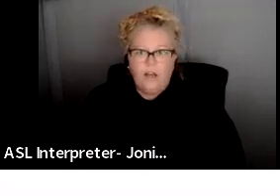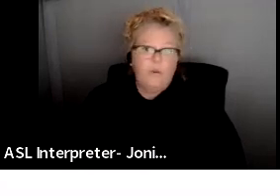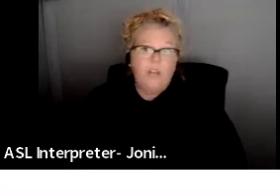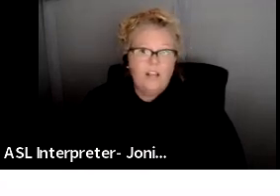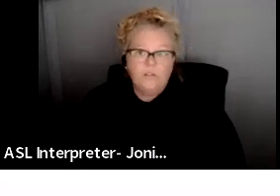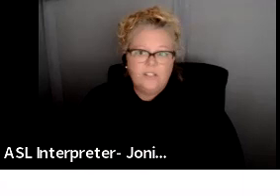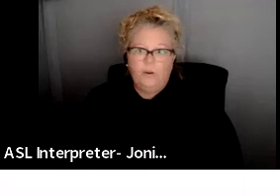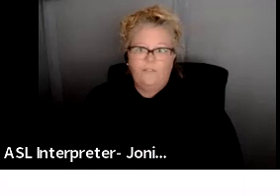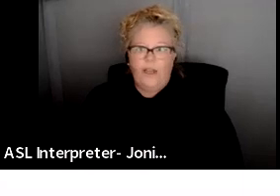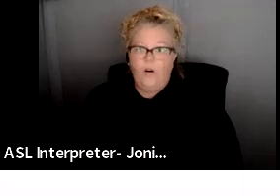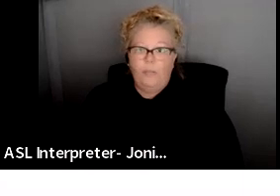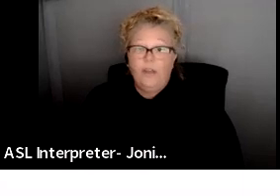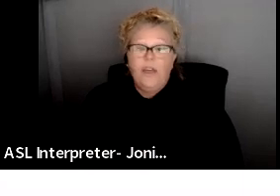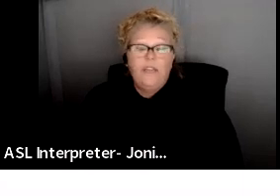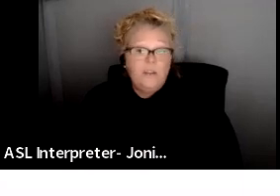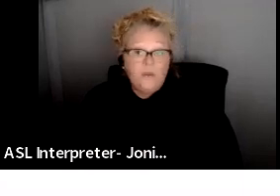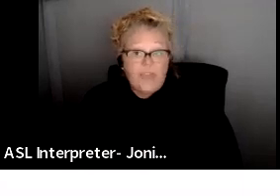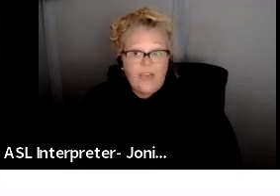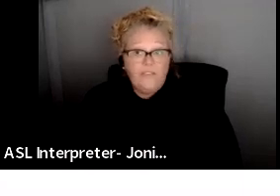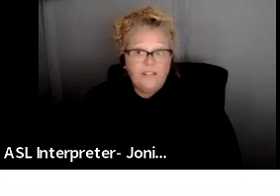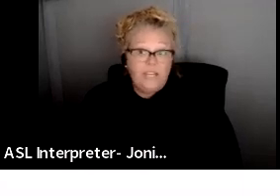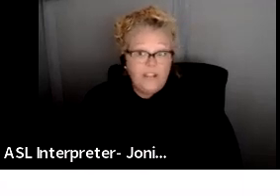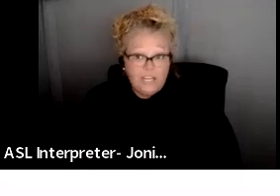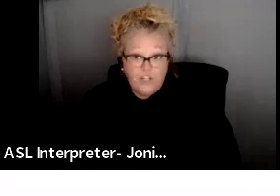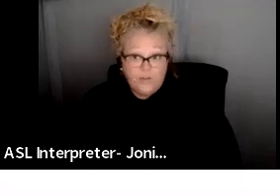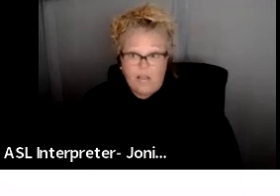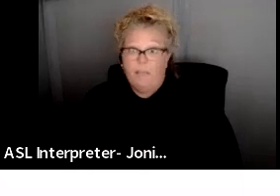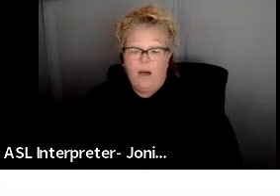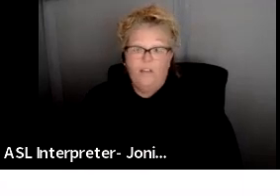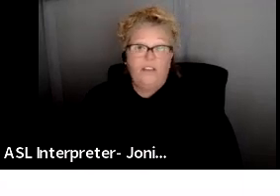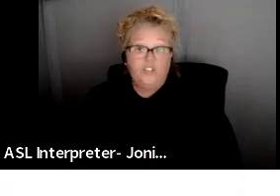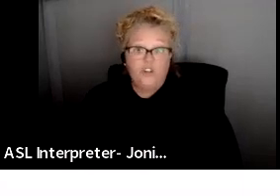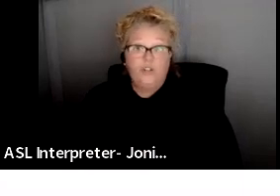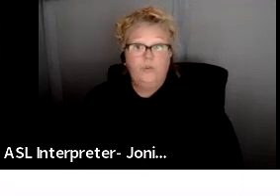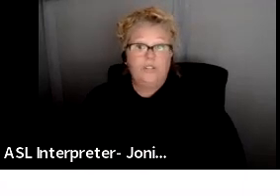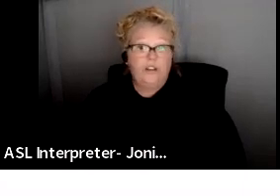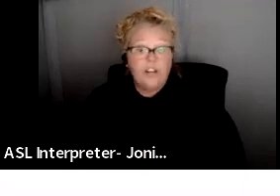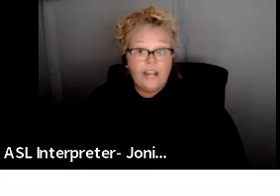to relying on someone for help. Then when they have these hearing issues come about and they